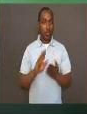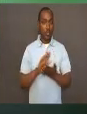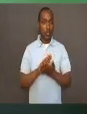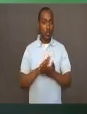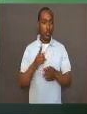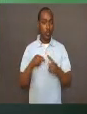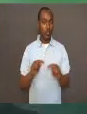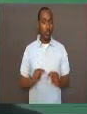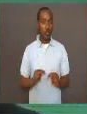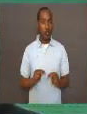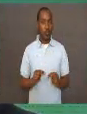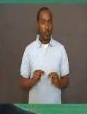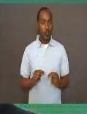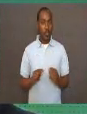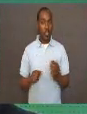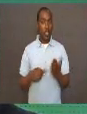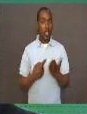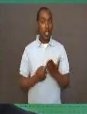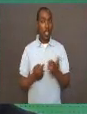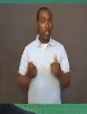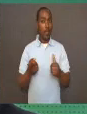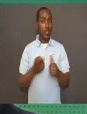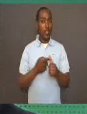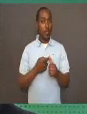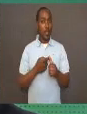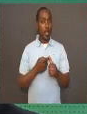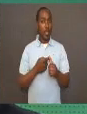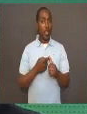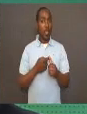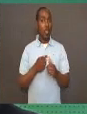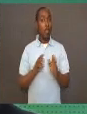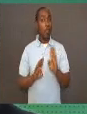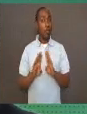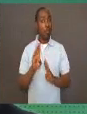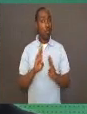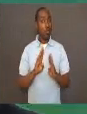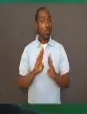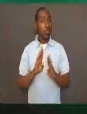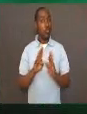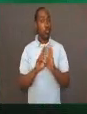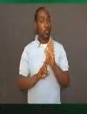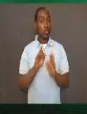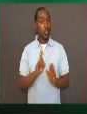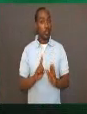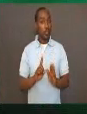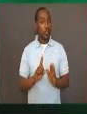lesson. This is the first lesson of the new unit